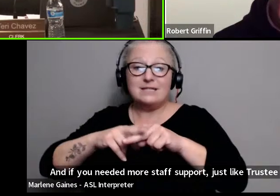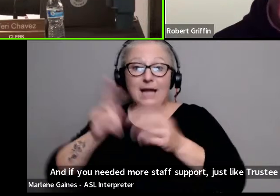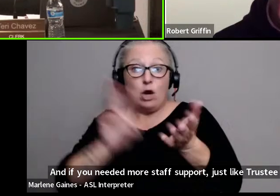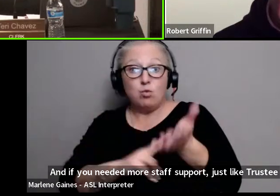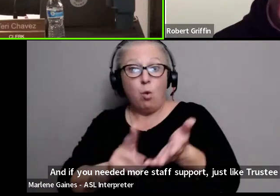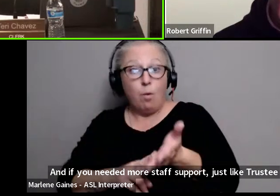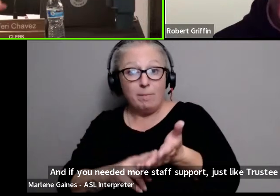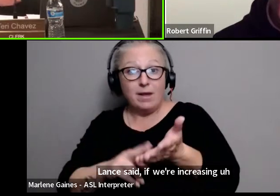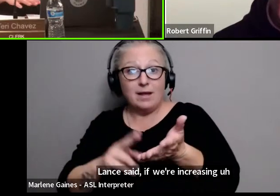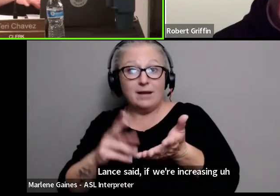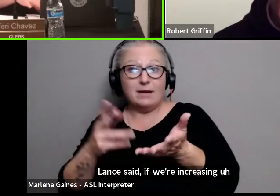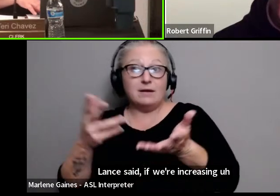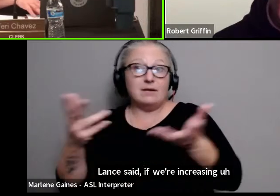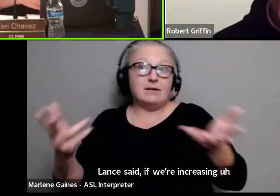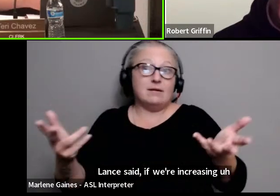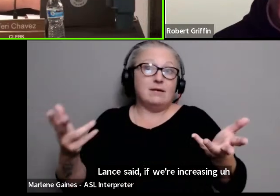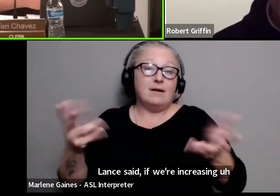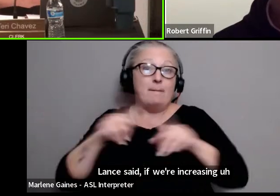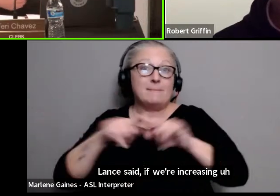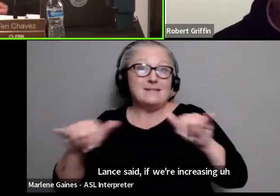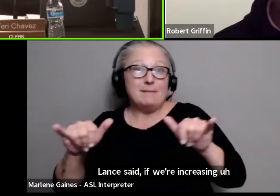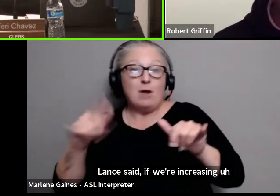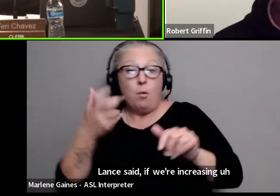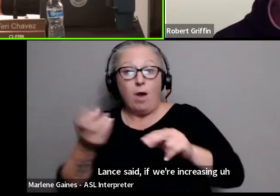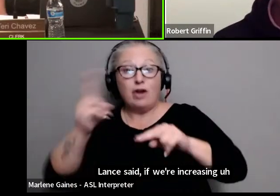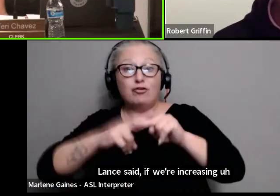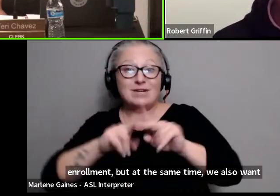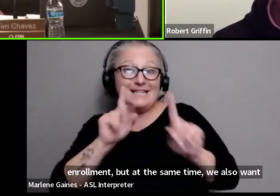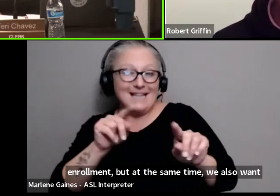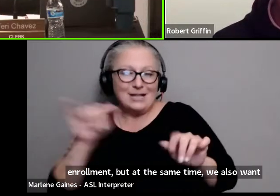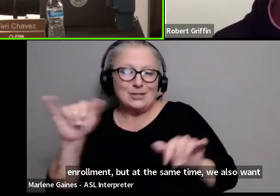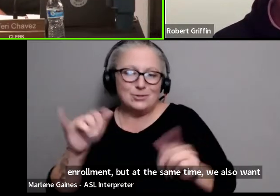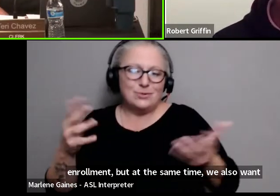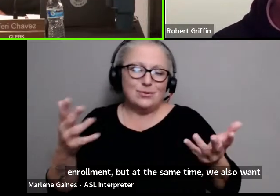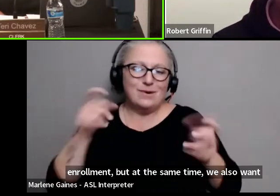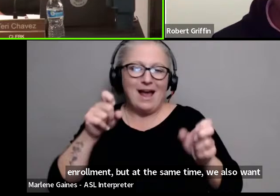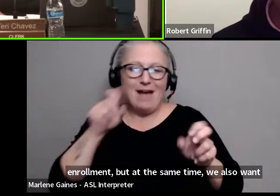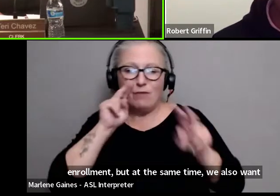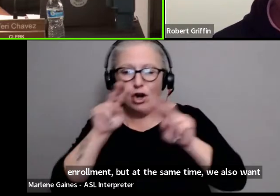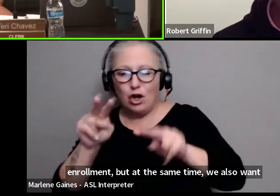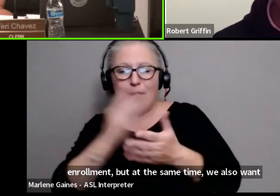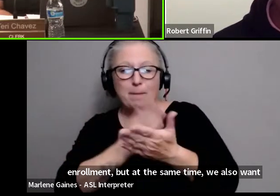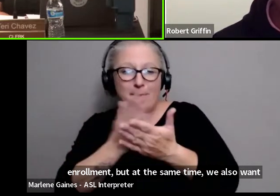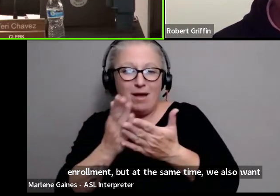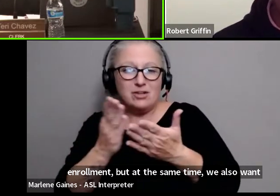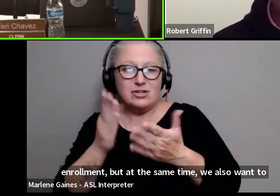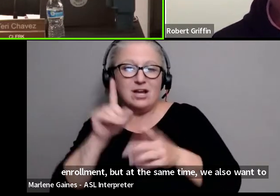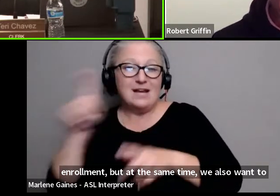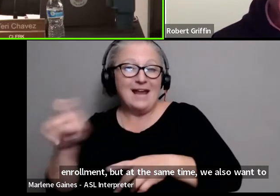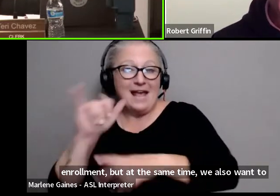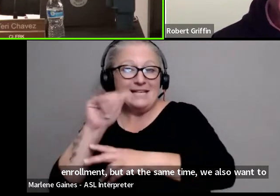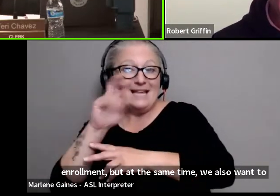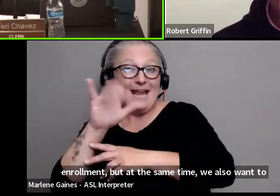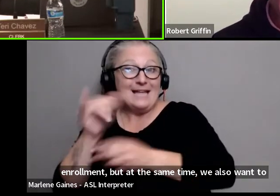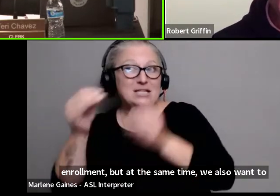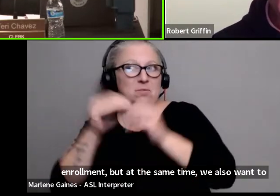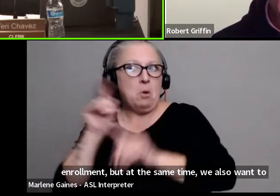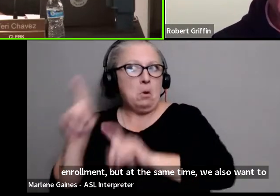enrollment but at the same time, we also want to increase attendance. So we'll have to look at the budget and ask Yancy more questions